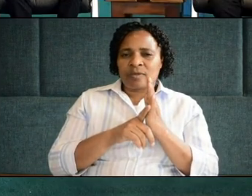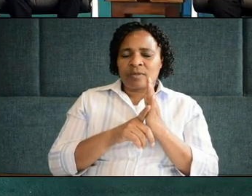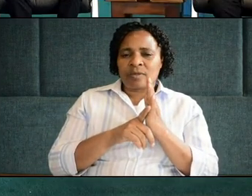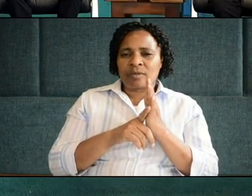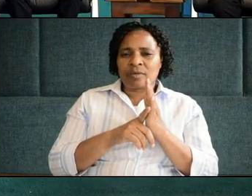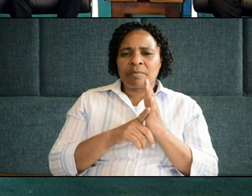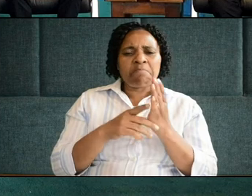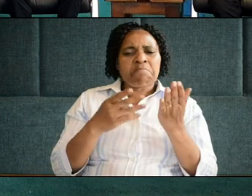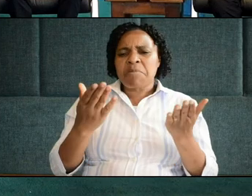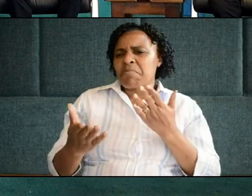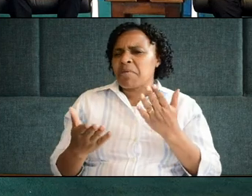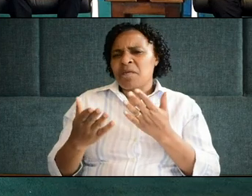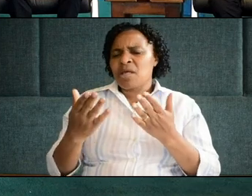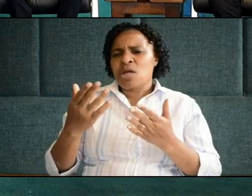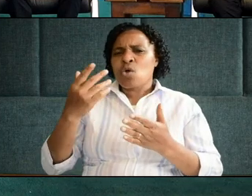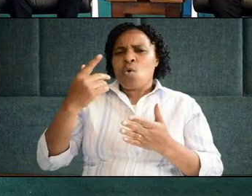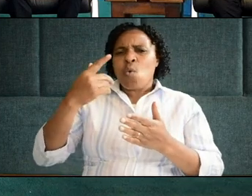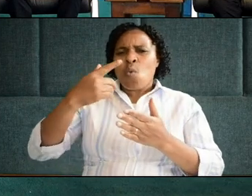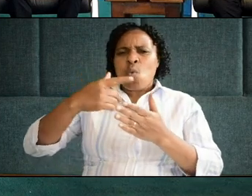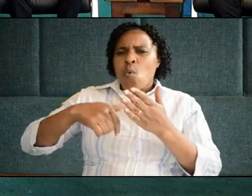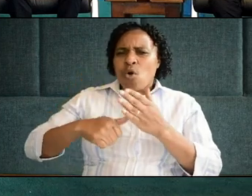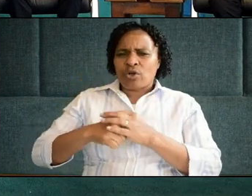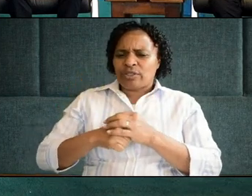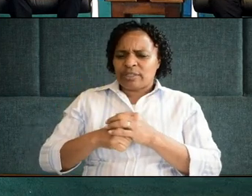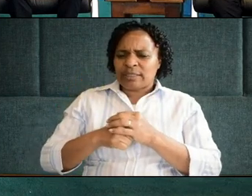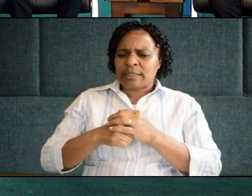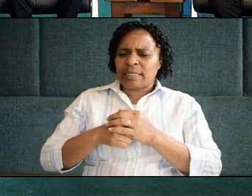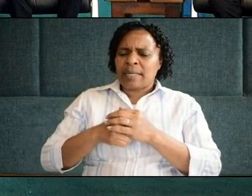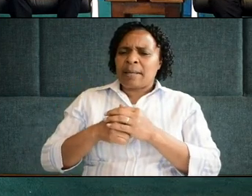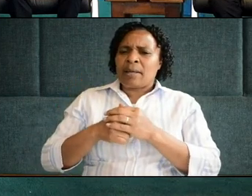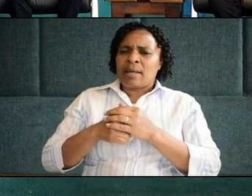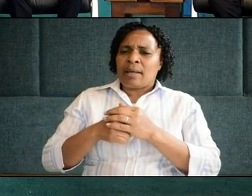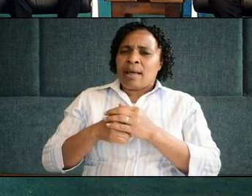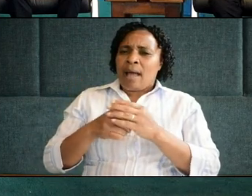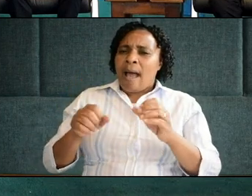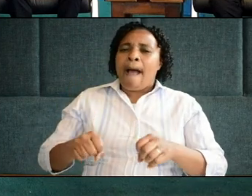Bendiction, what battle had taken place?